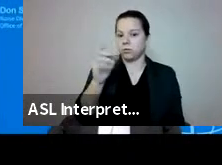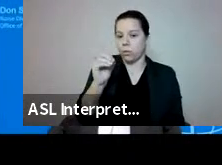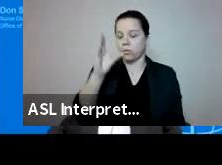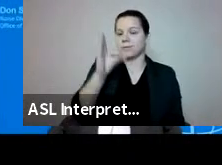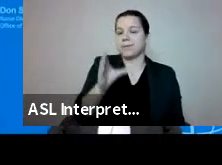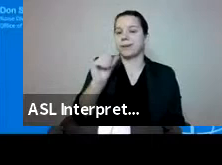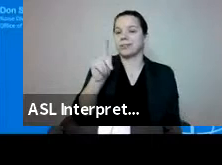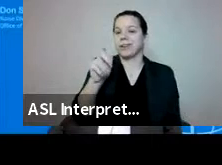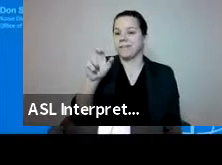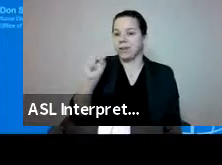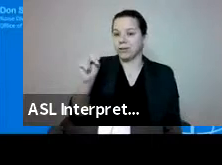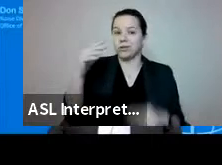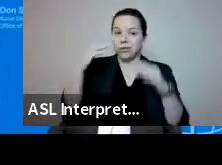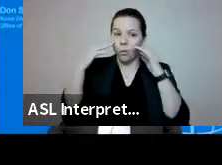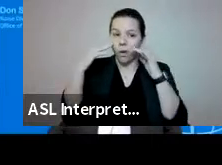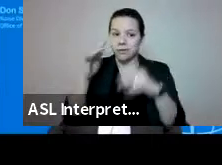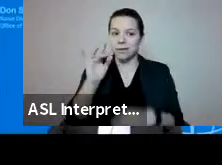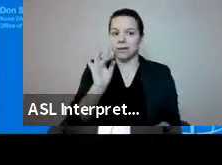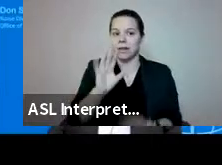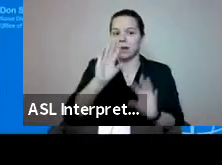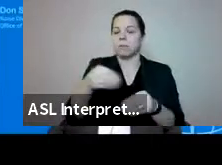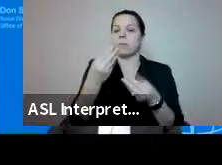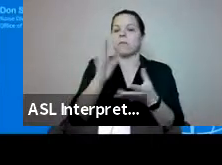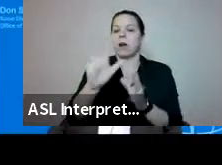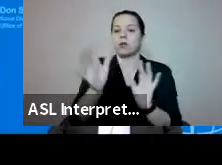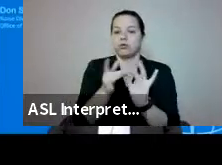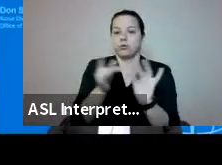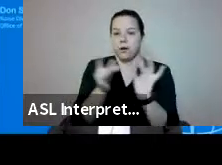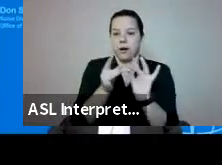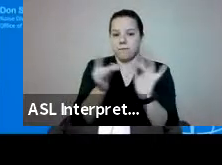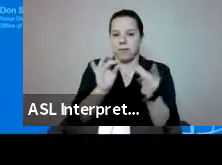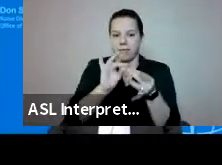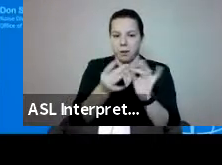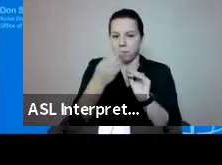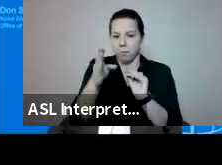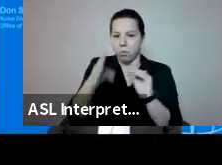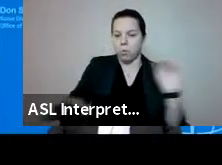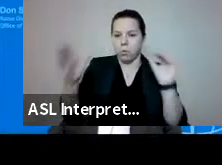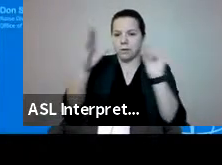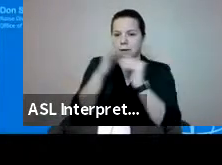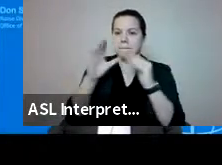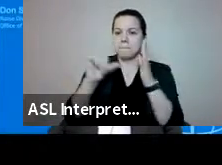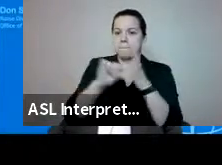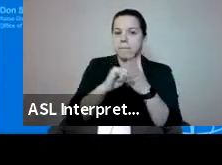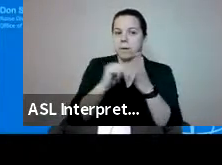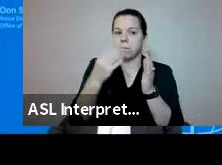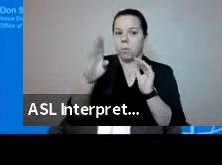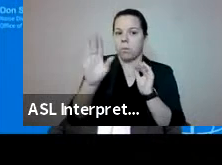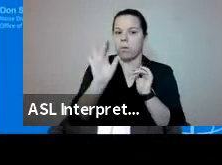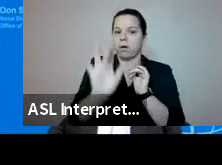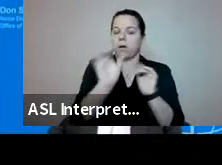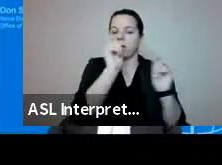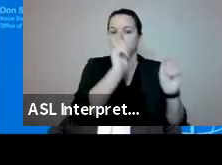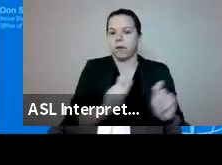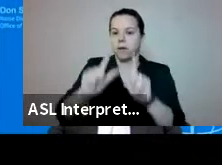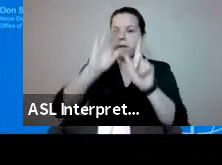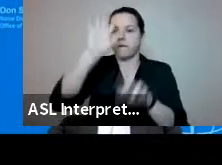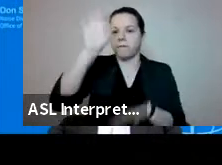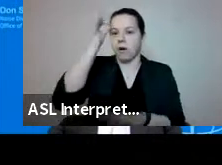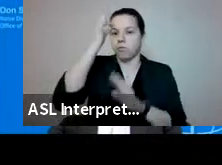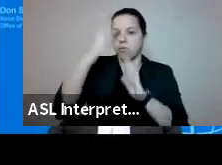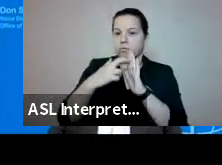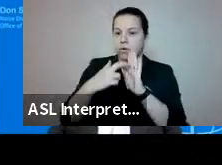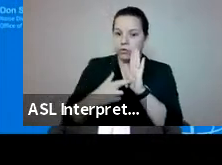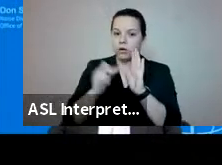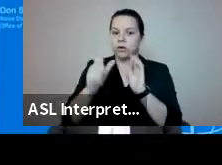faa.gov/go/aviation-noise and click the Provide Your Comments link in the blue box at the top of the page. That will take you to the Federal Register notice, where you can